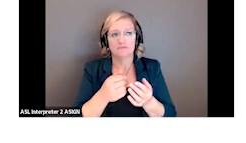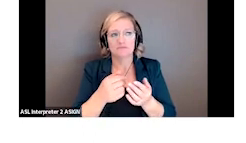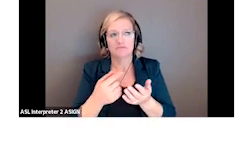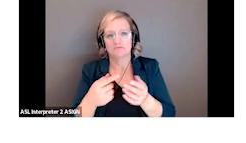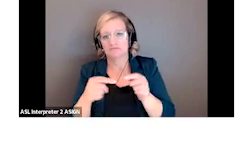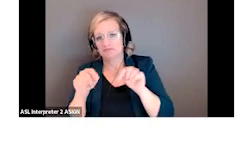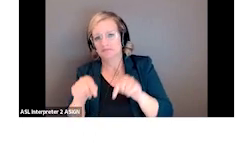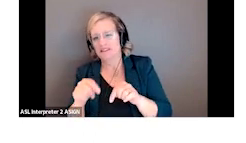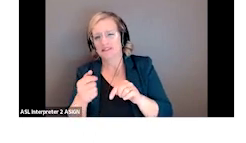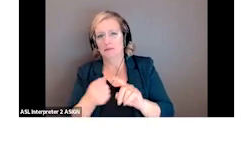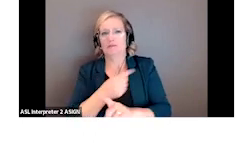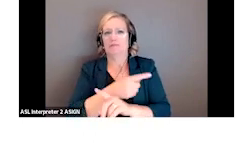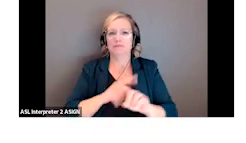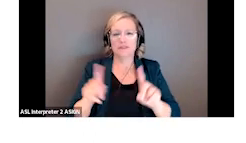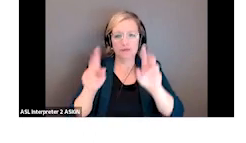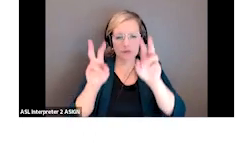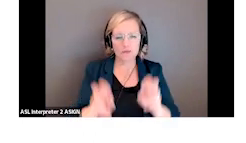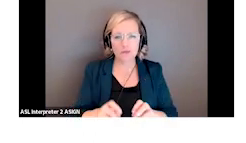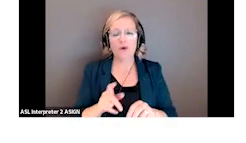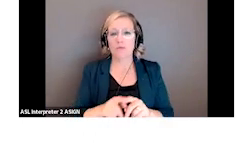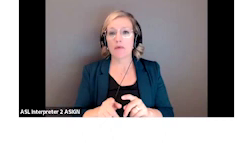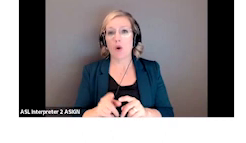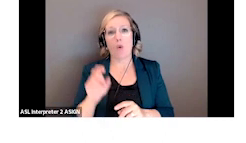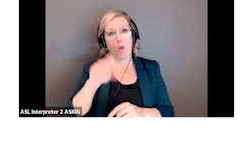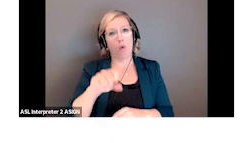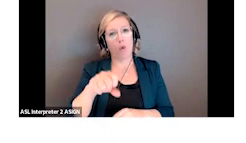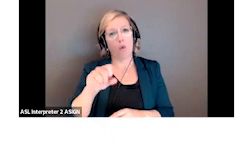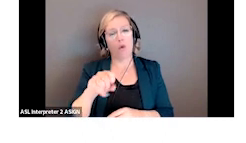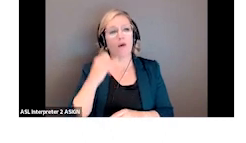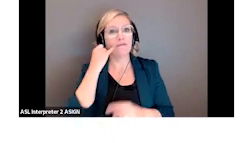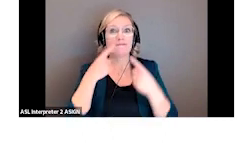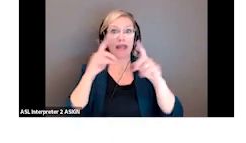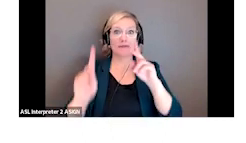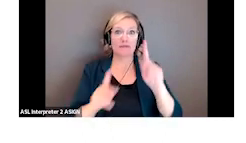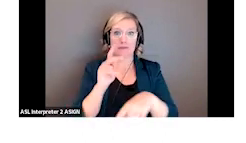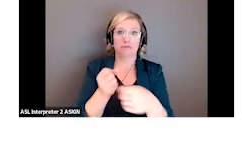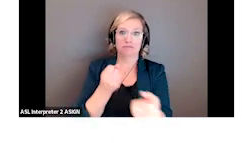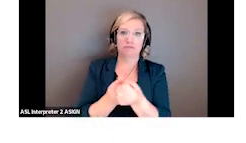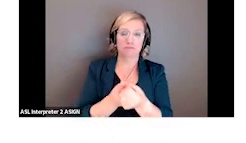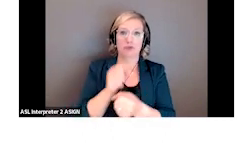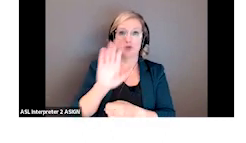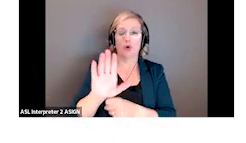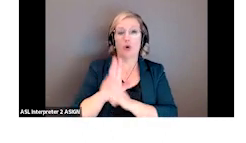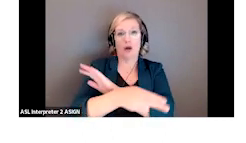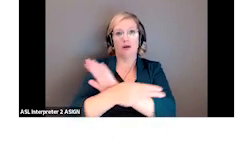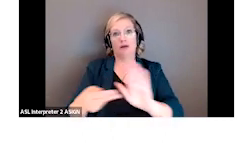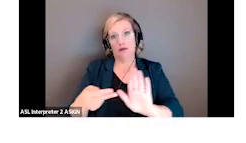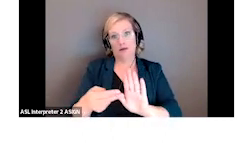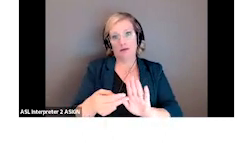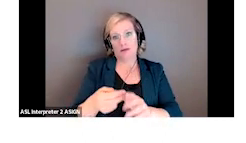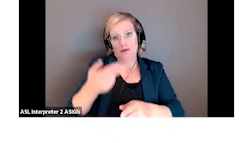but, certainly celebrity endorsements are going to help. It just depends if you can afford a Kardashian or two.